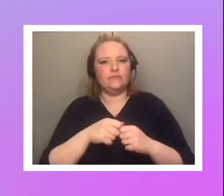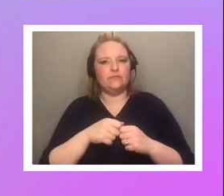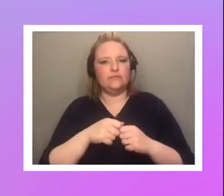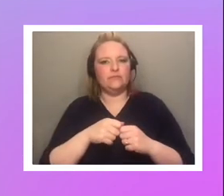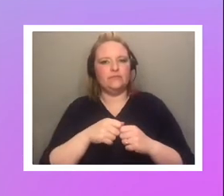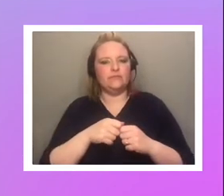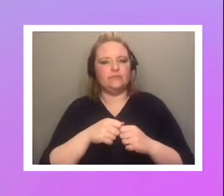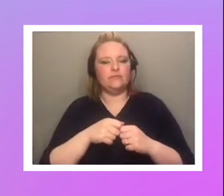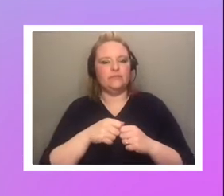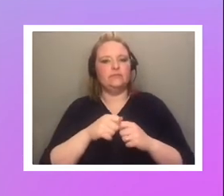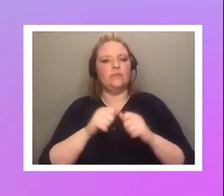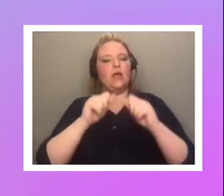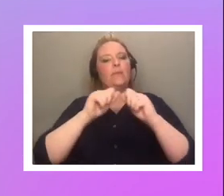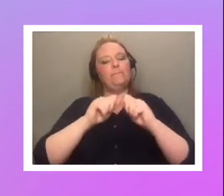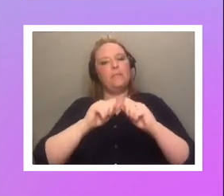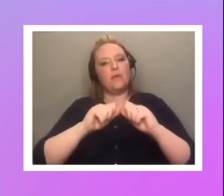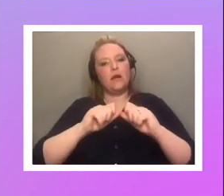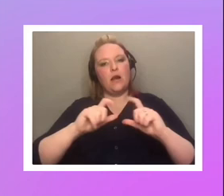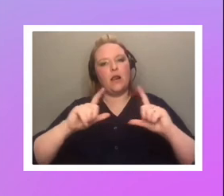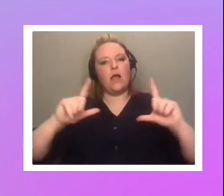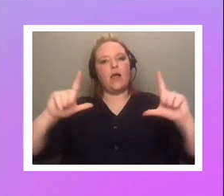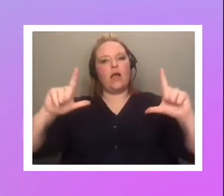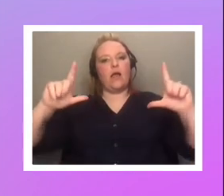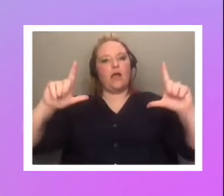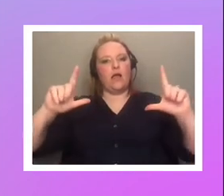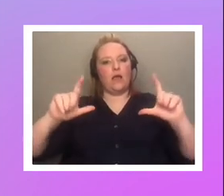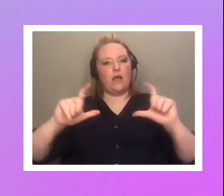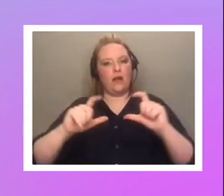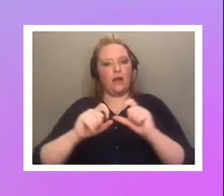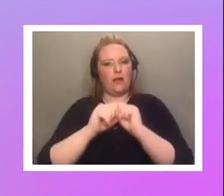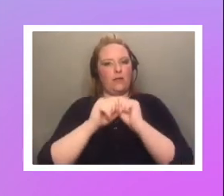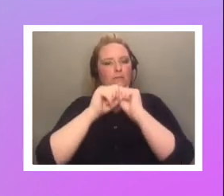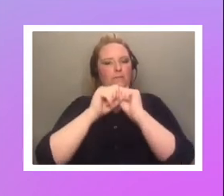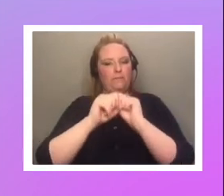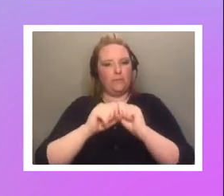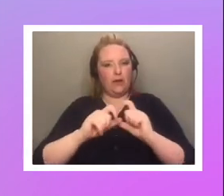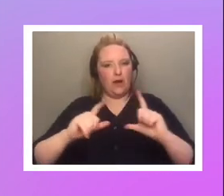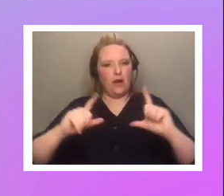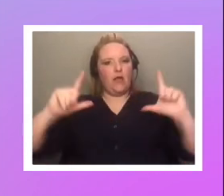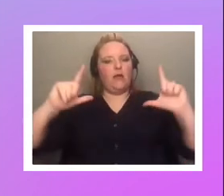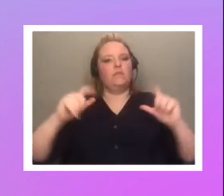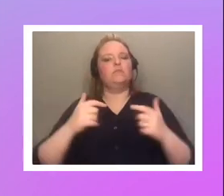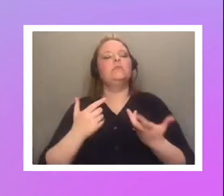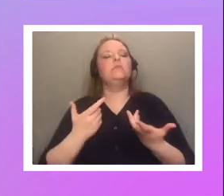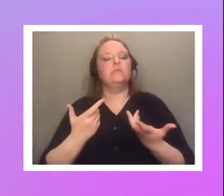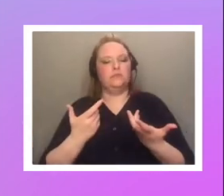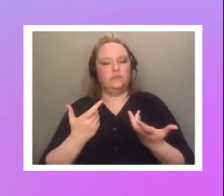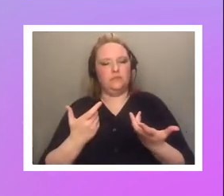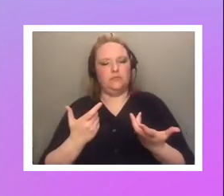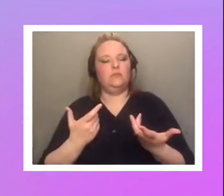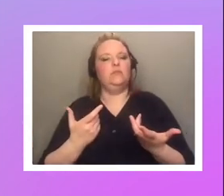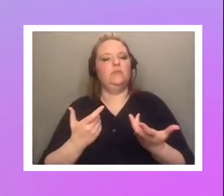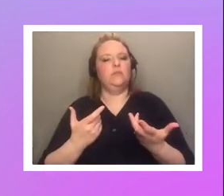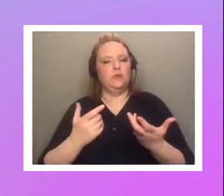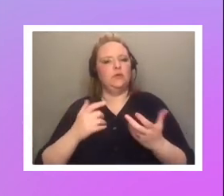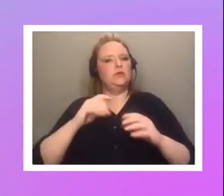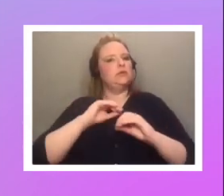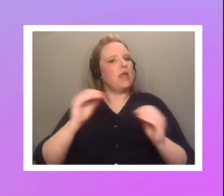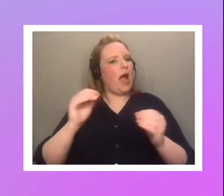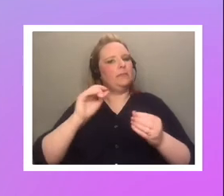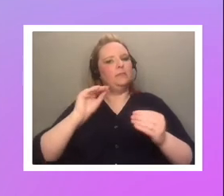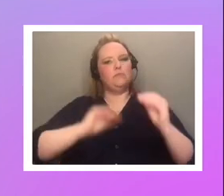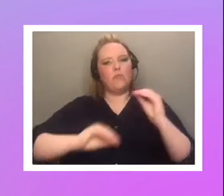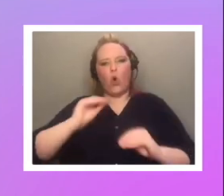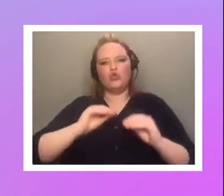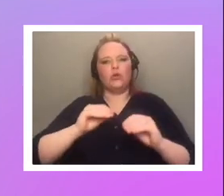get this crossfade between your menu, your home screen, and the app, and the crossfade back. And it's a non-motion effect. They've